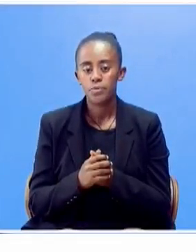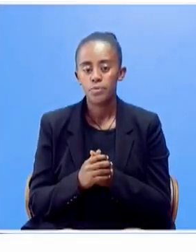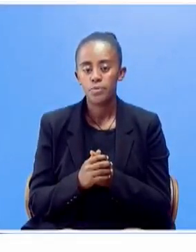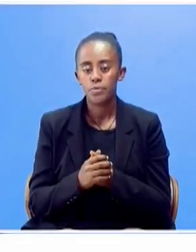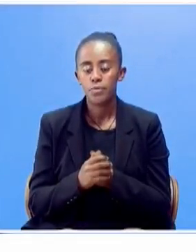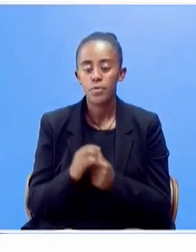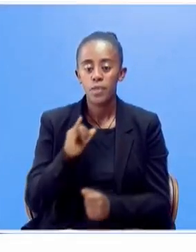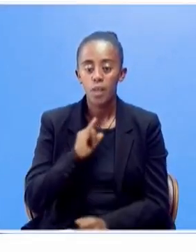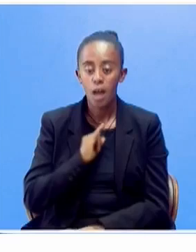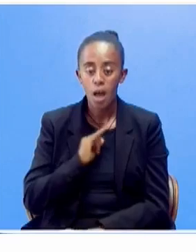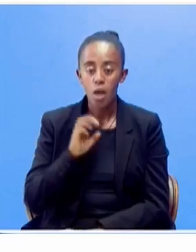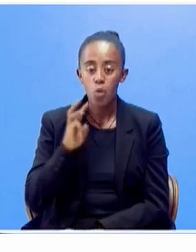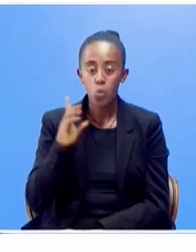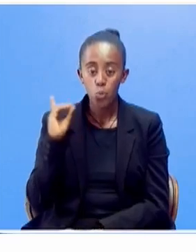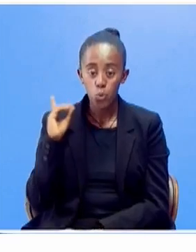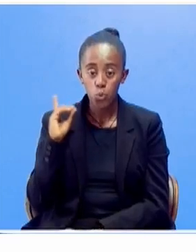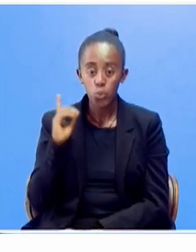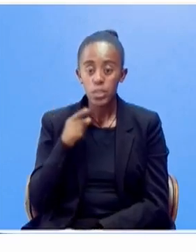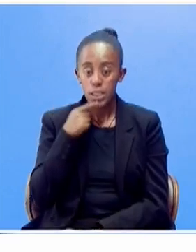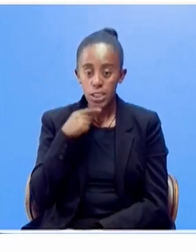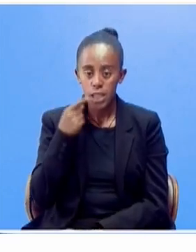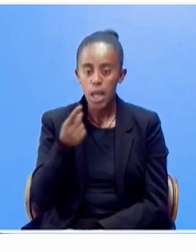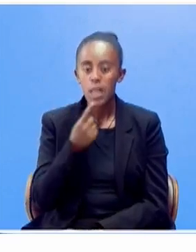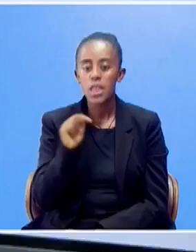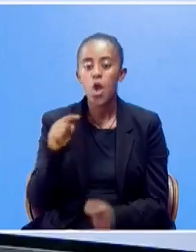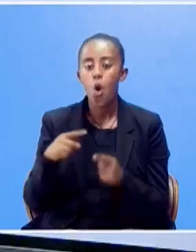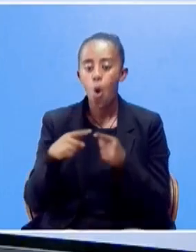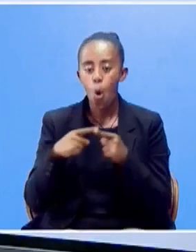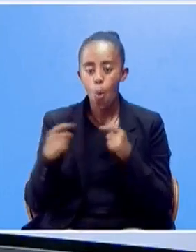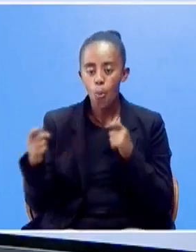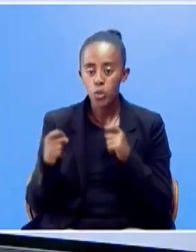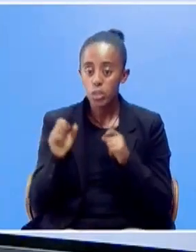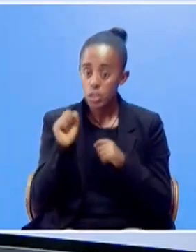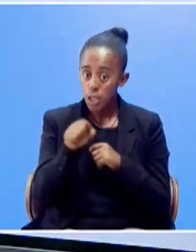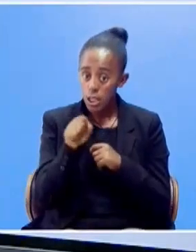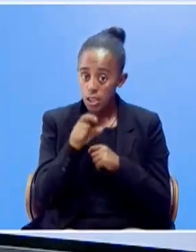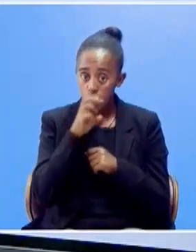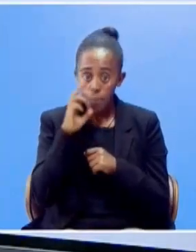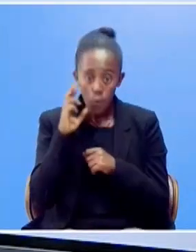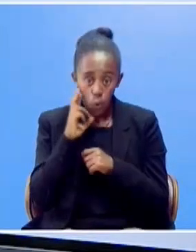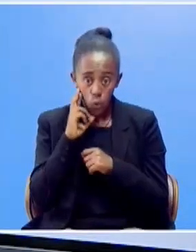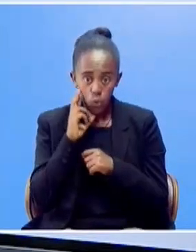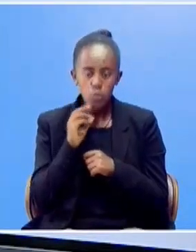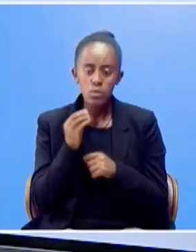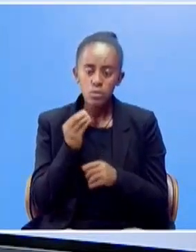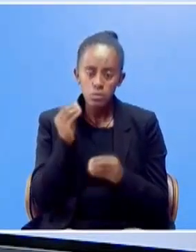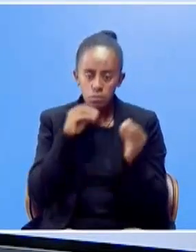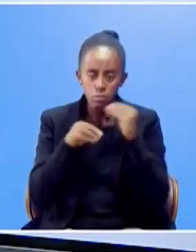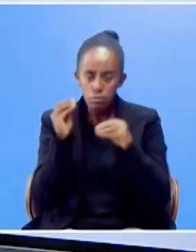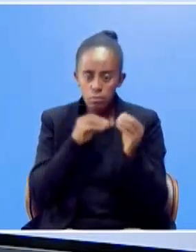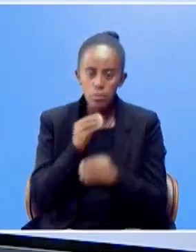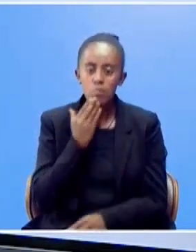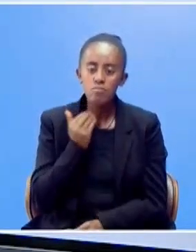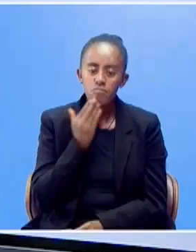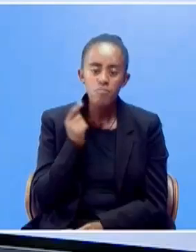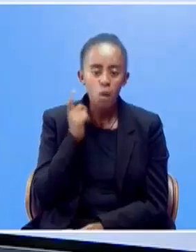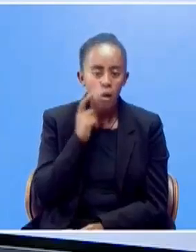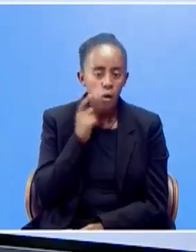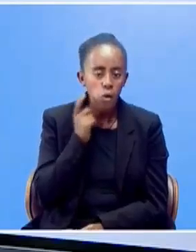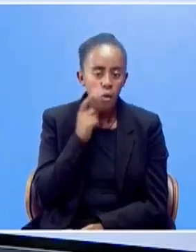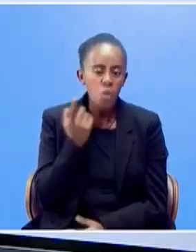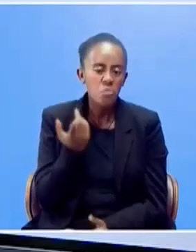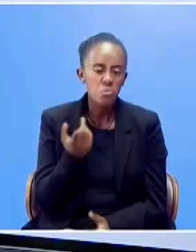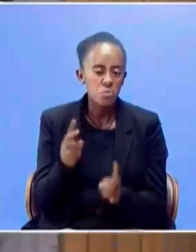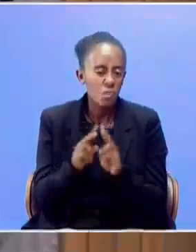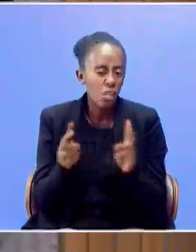I would say the opposite. Yes? Because eating candies also has what? Too